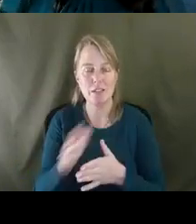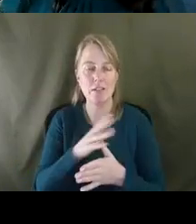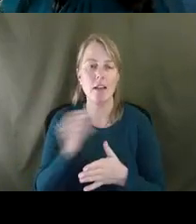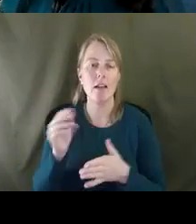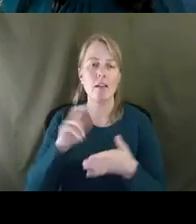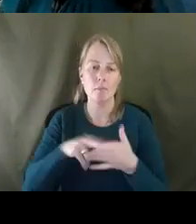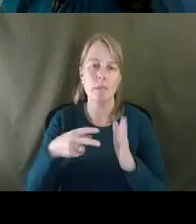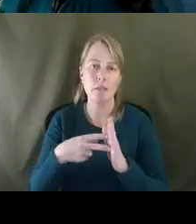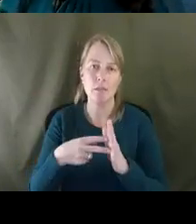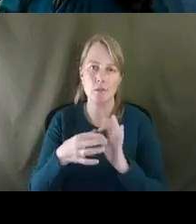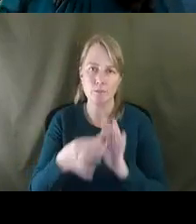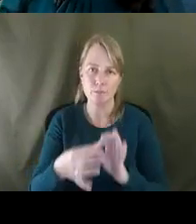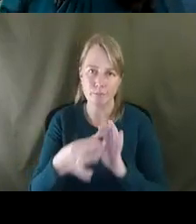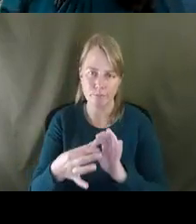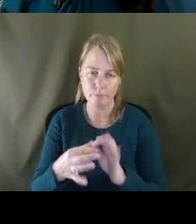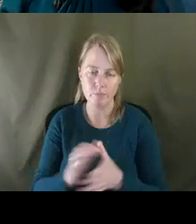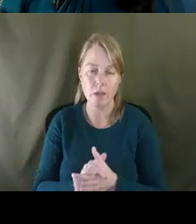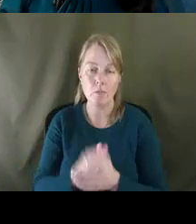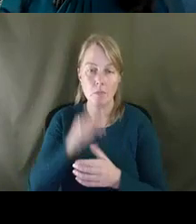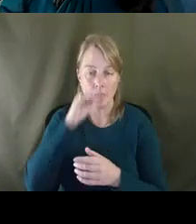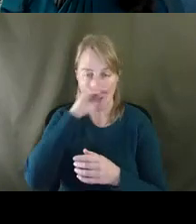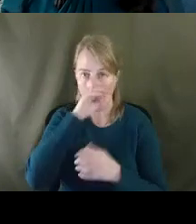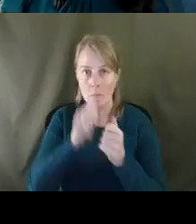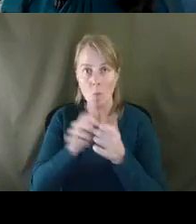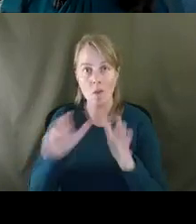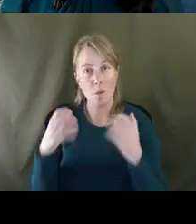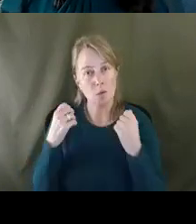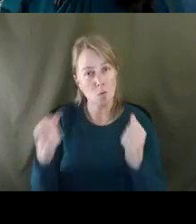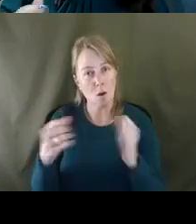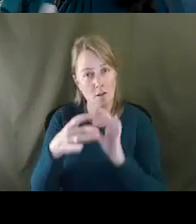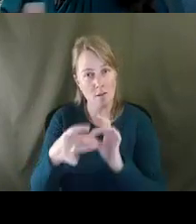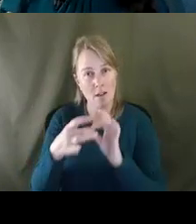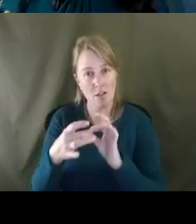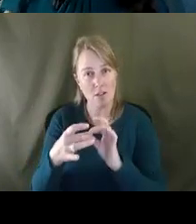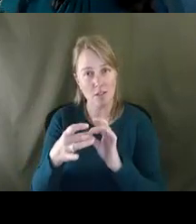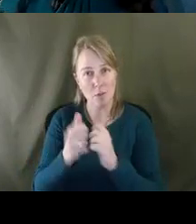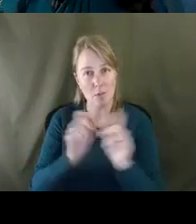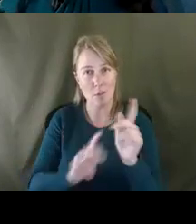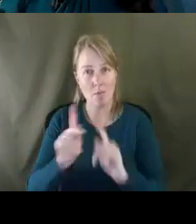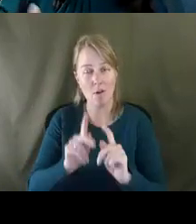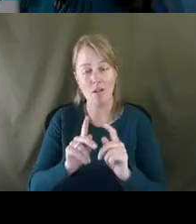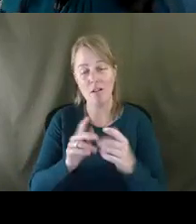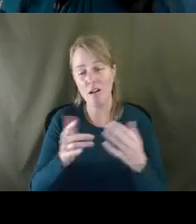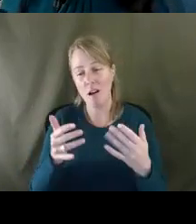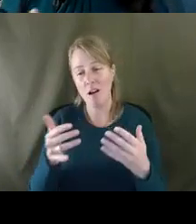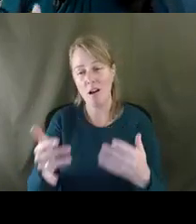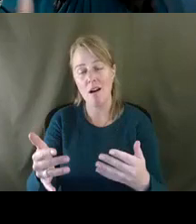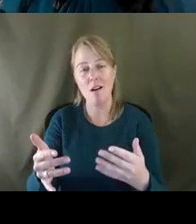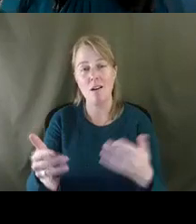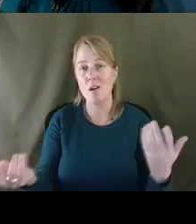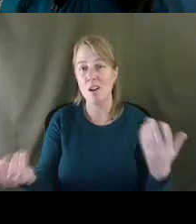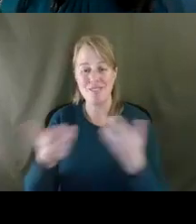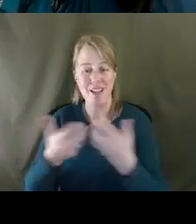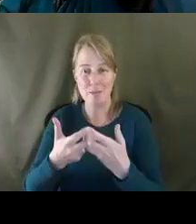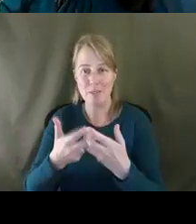meaningful relationships. Without strong connections between people, the long-term results of any alignment or